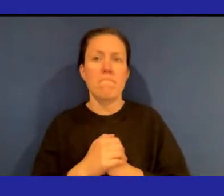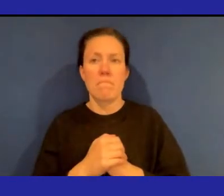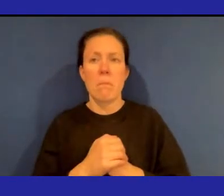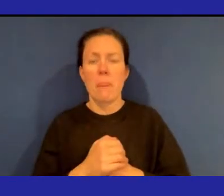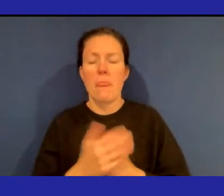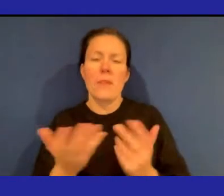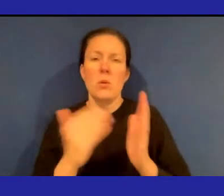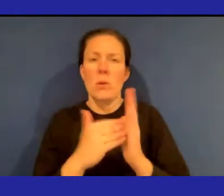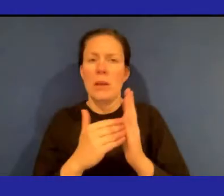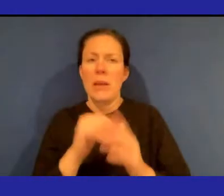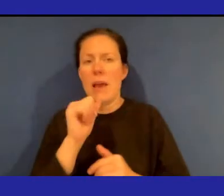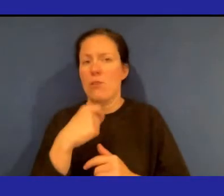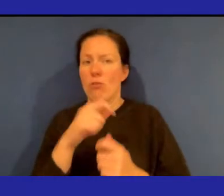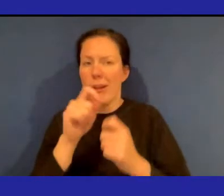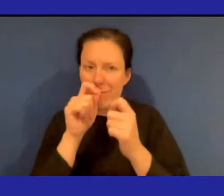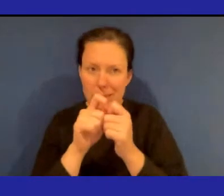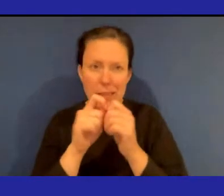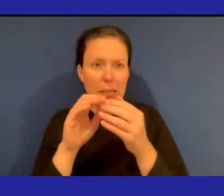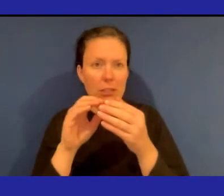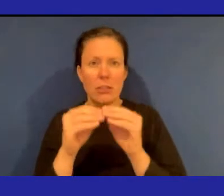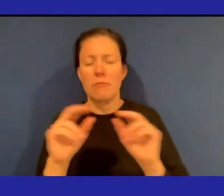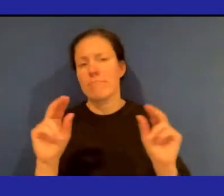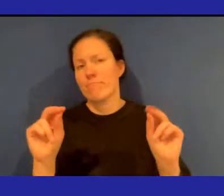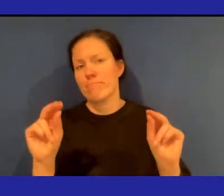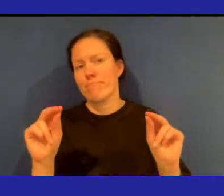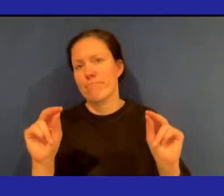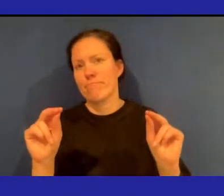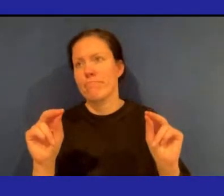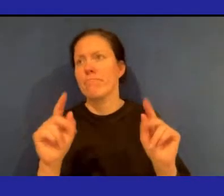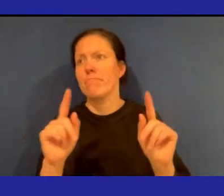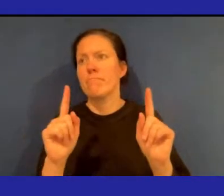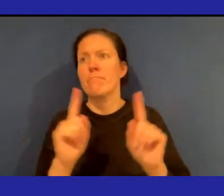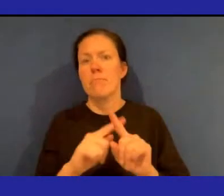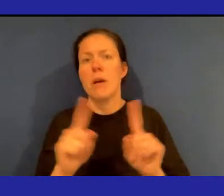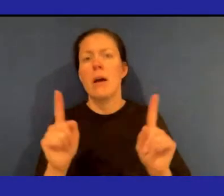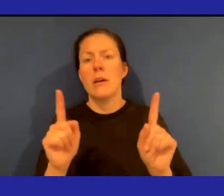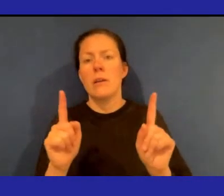actual numbers, if you will, but just knowing that it's our